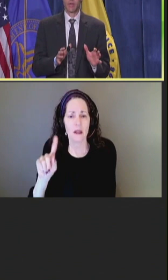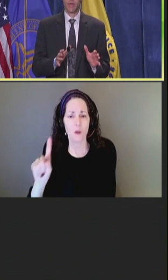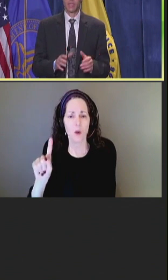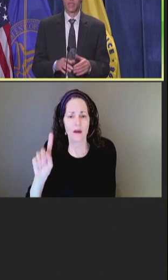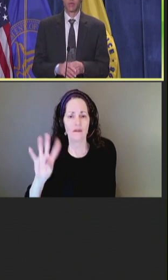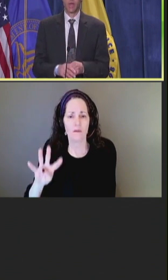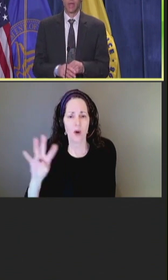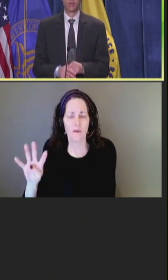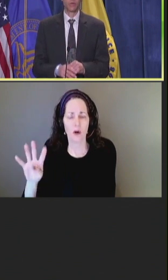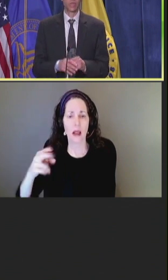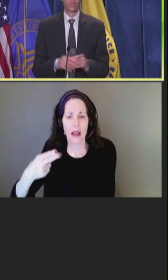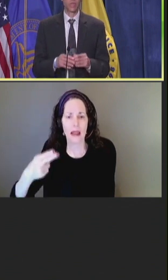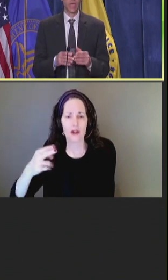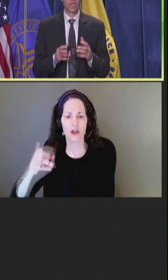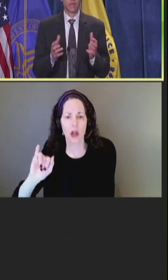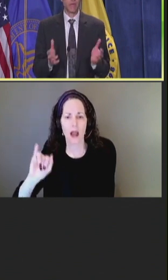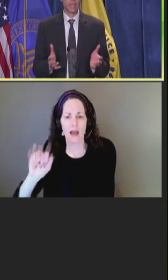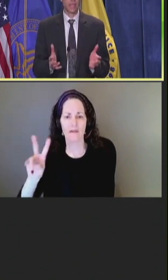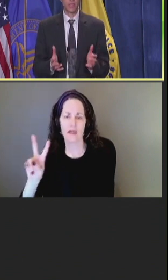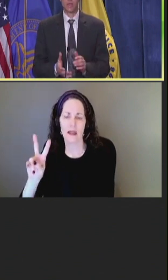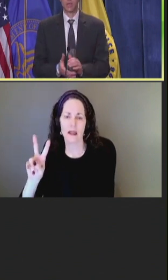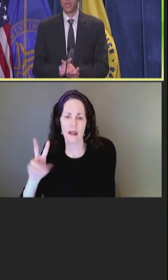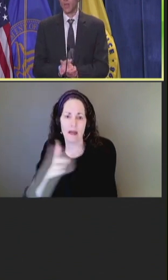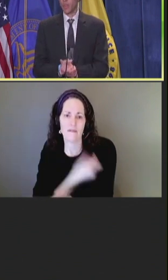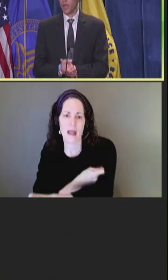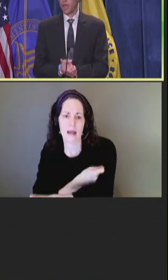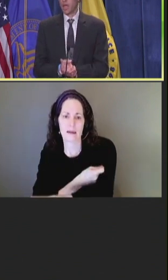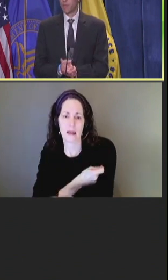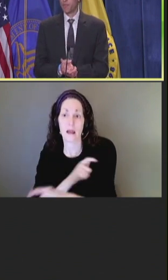HIV vaccine trial. Of course, HIV vaccines are